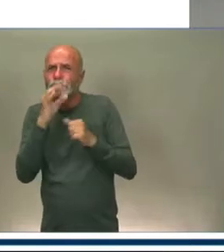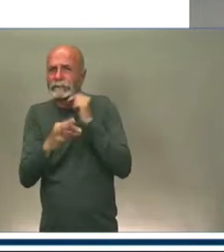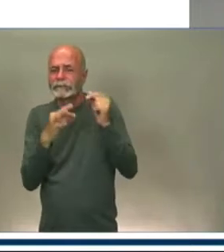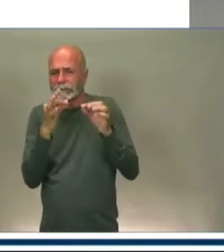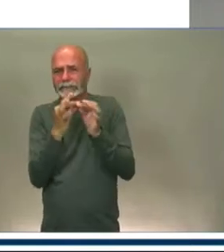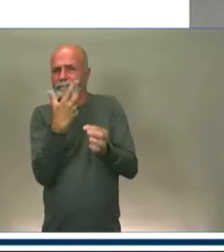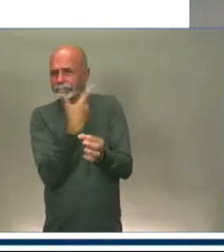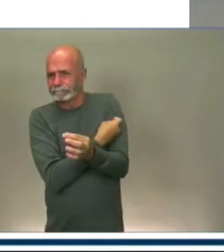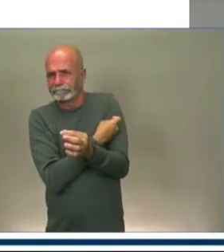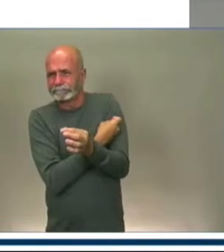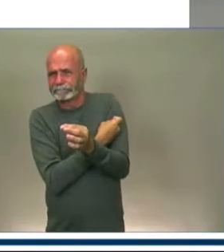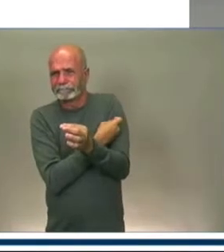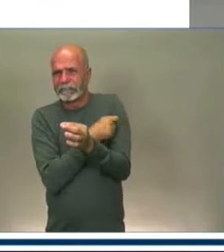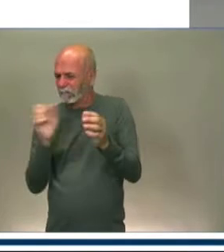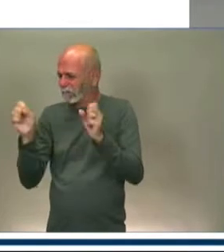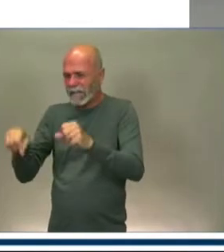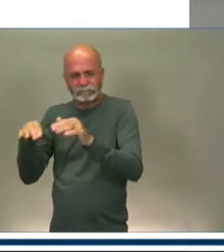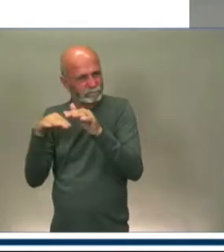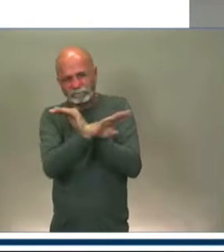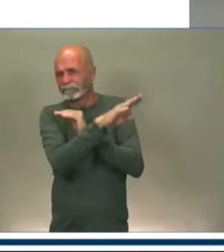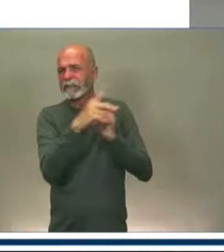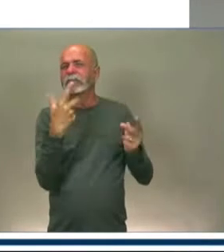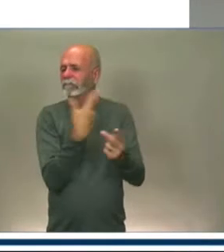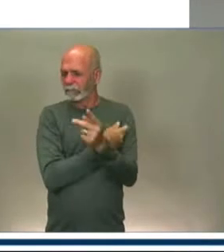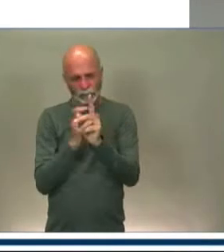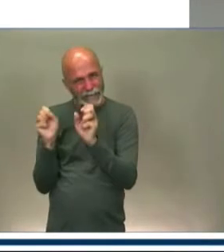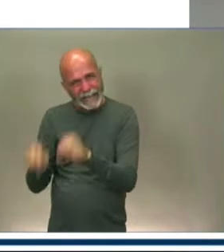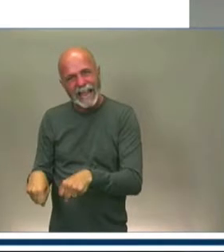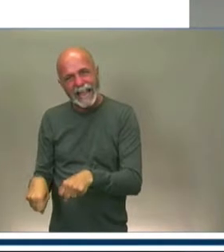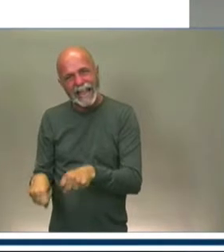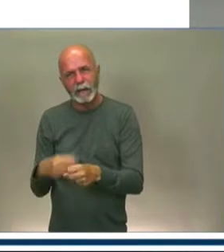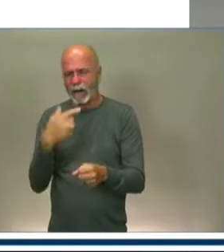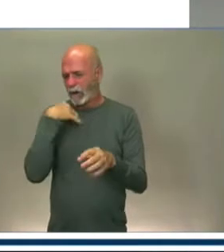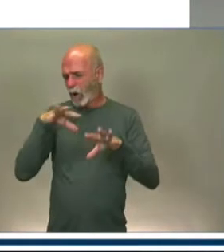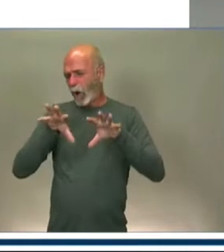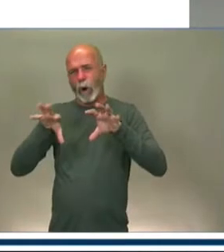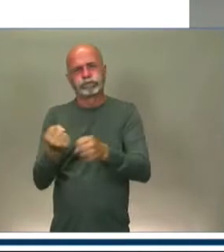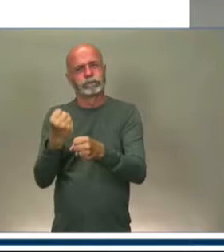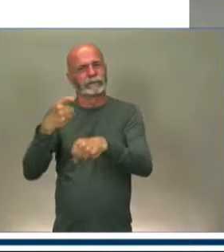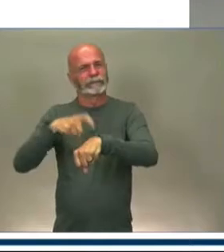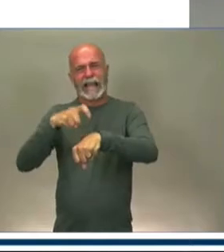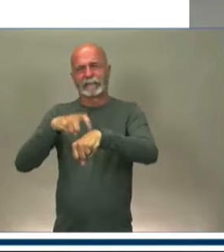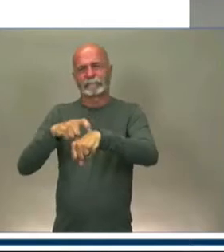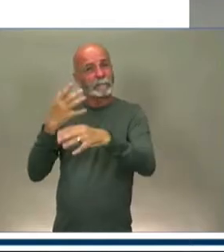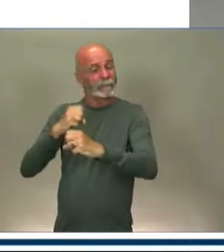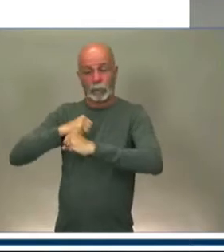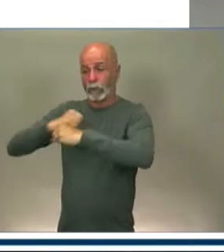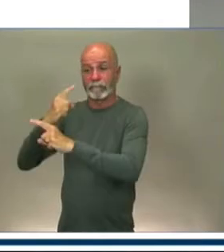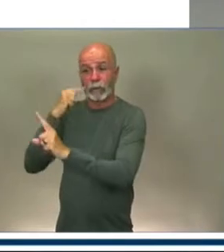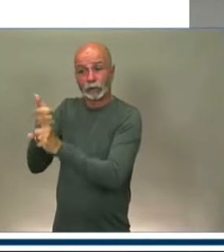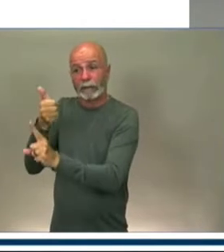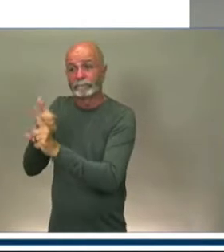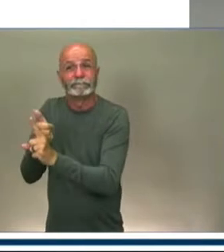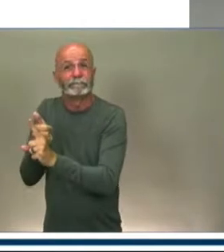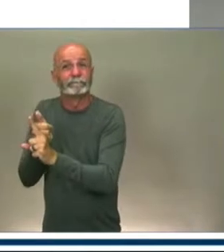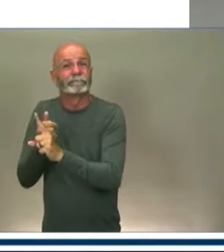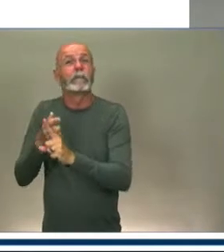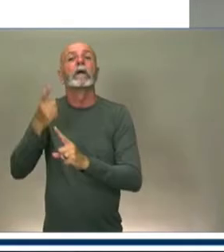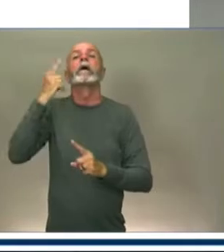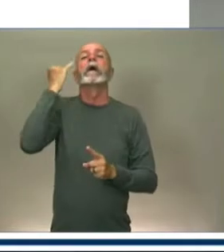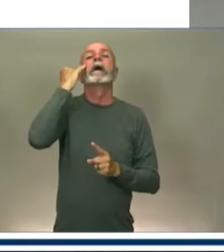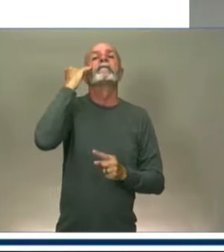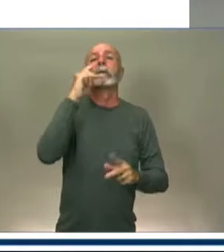vaccine. Now is the time, if not to protect your own health, then to protect those who can't get